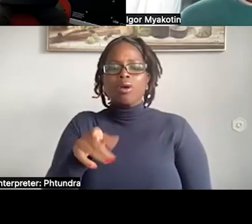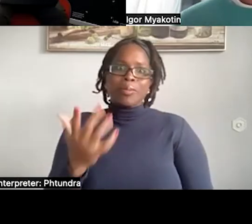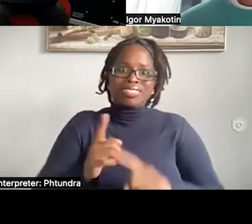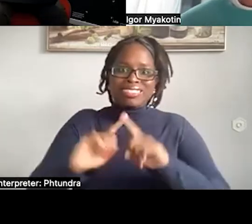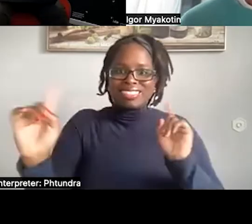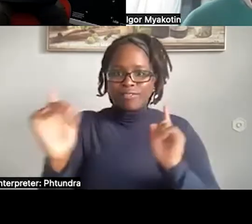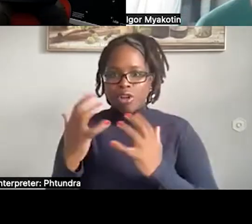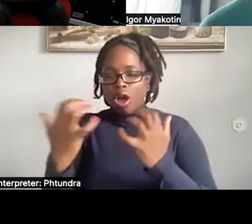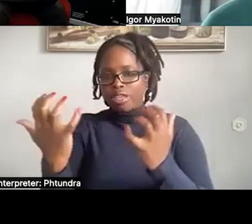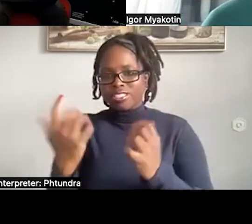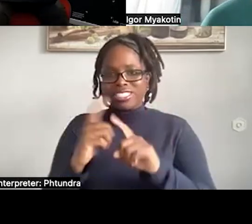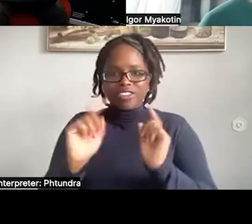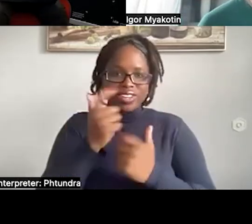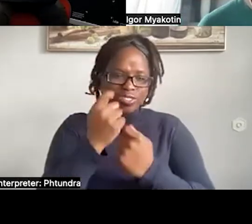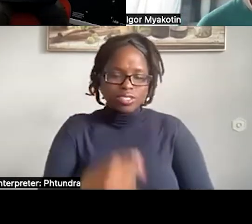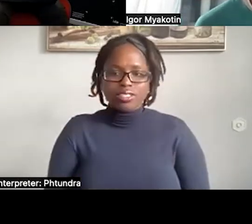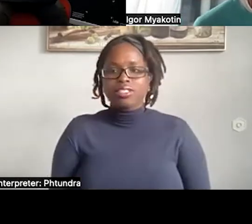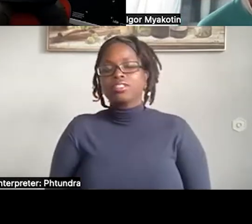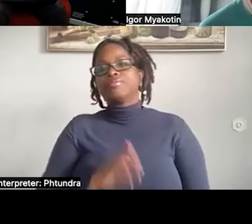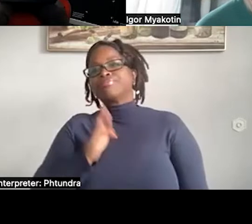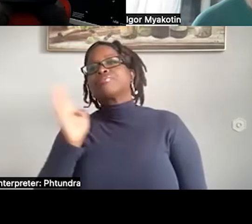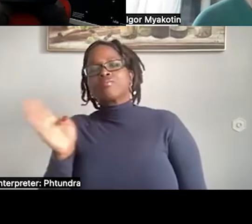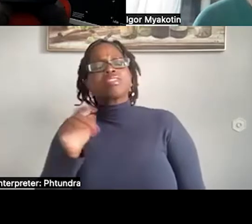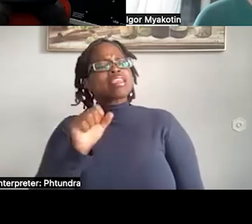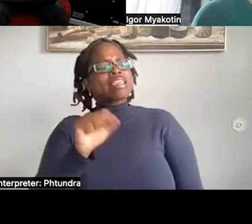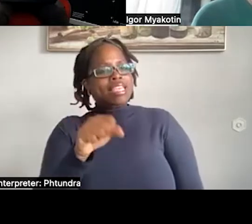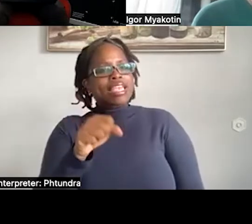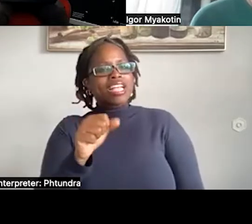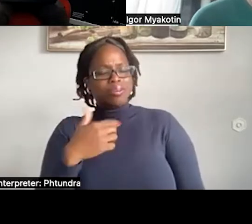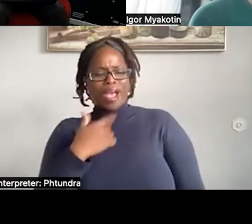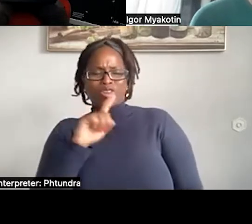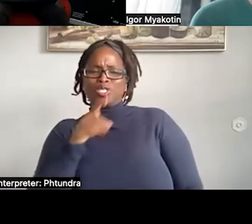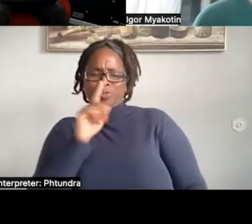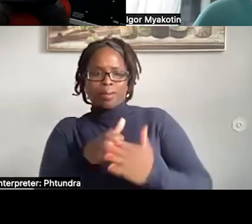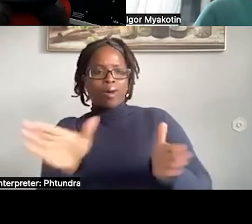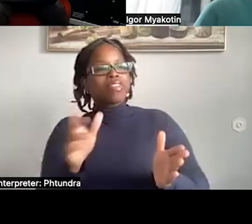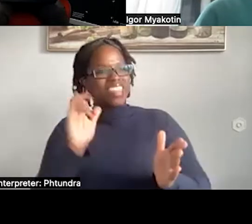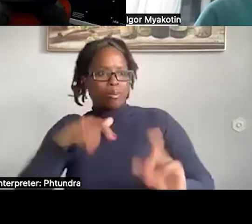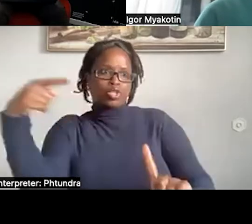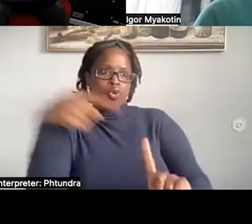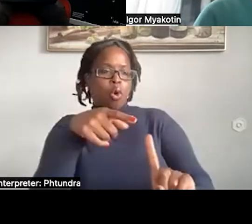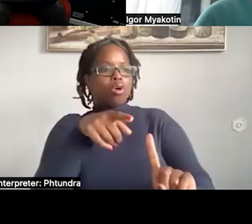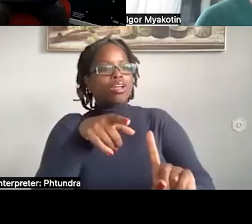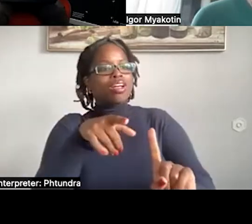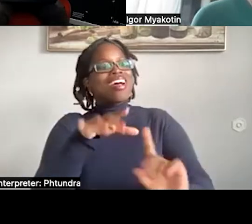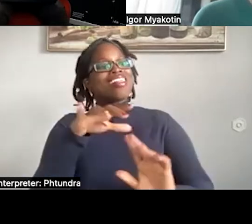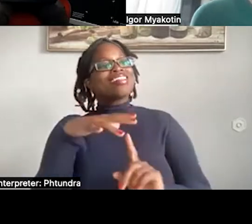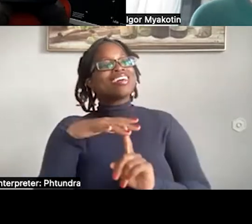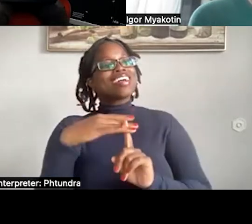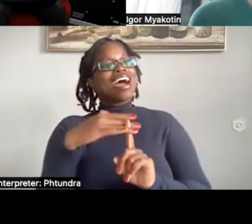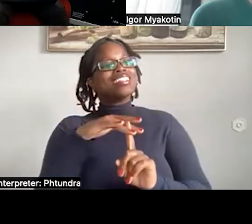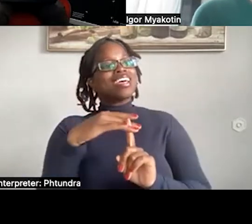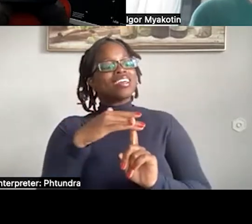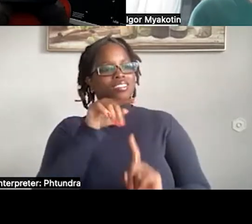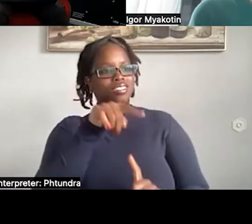some refinement to my question. Was a bit broad, but that really was what I was hoping to get at, which was the context in which these films are presented